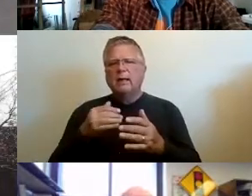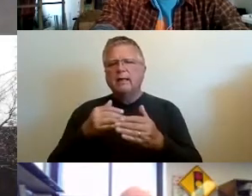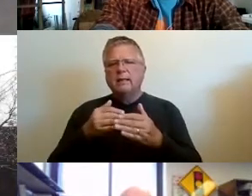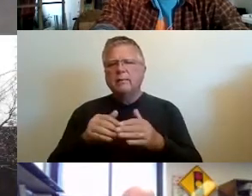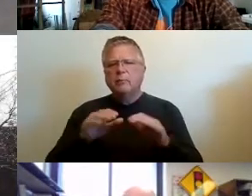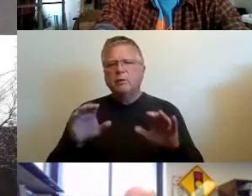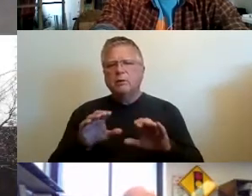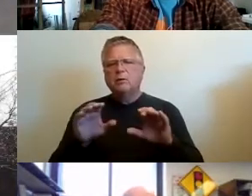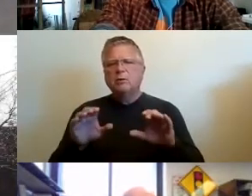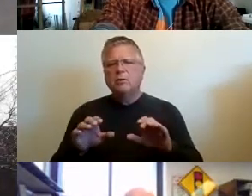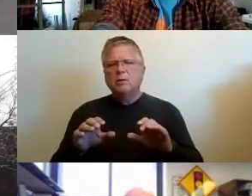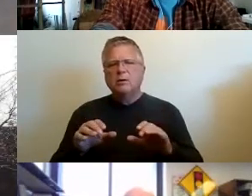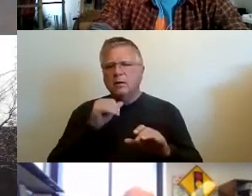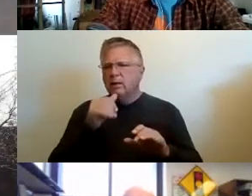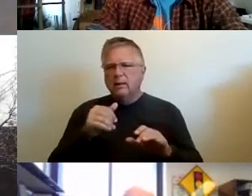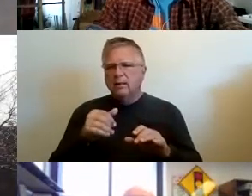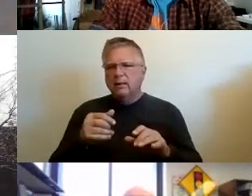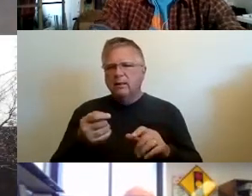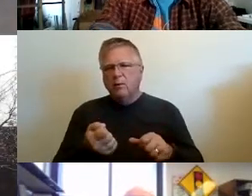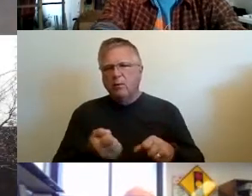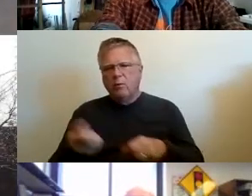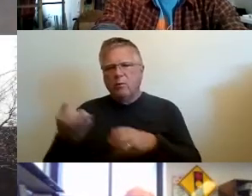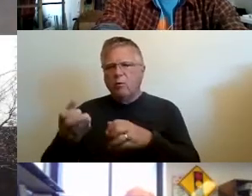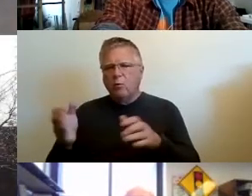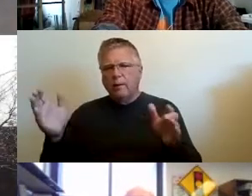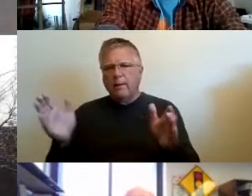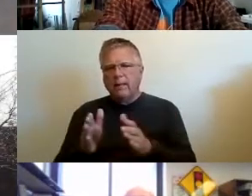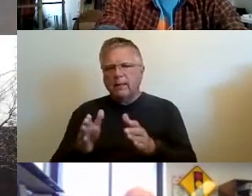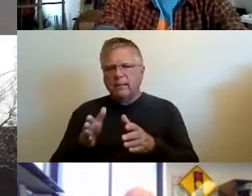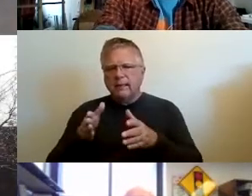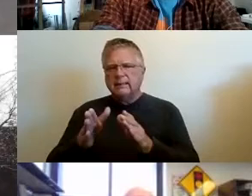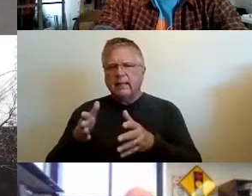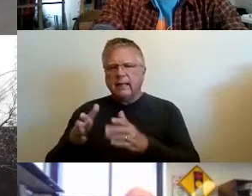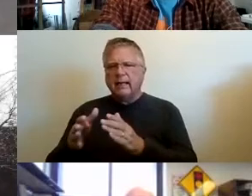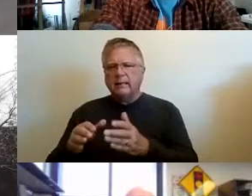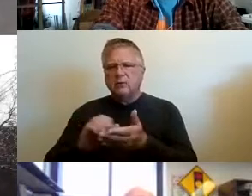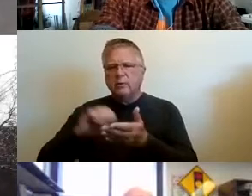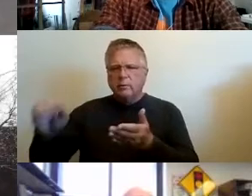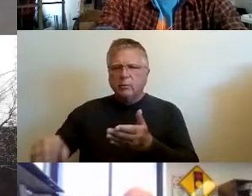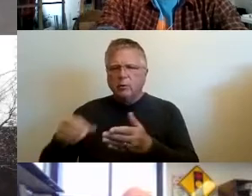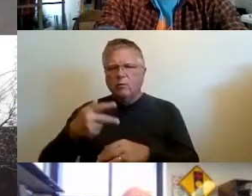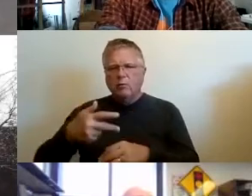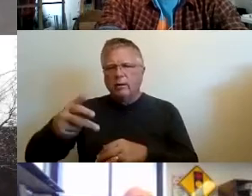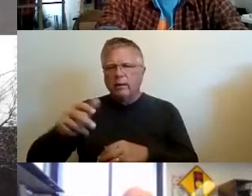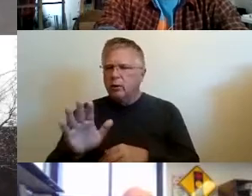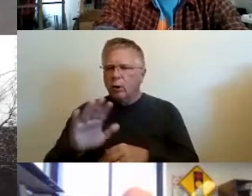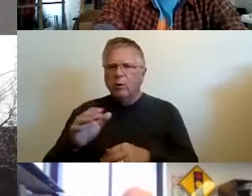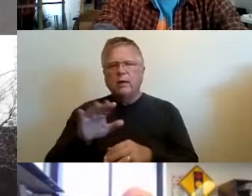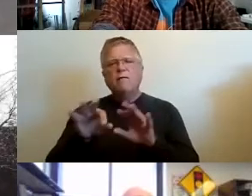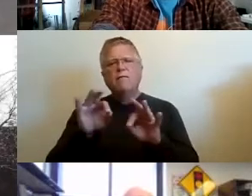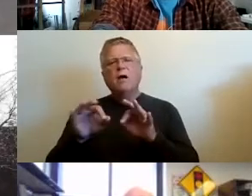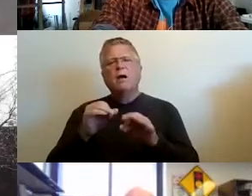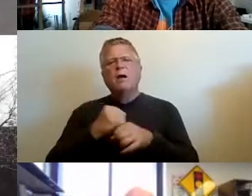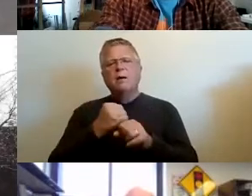don't take out any lanes, they don't take out parking. We find ways to make these routes, these streets, more